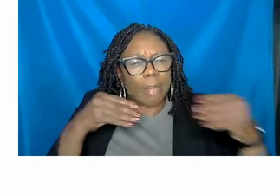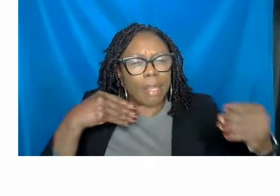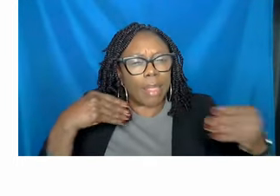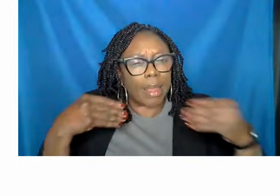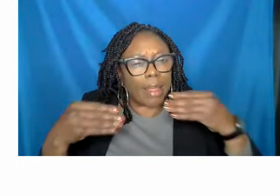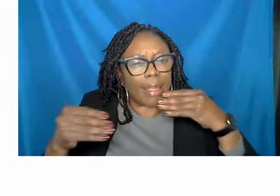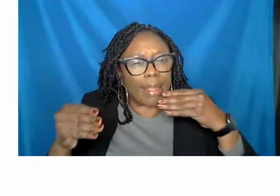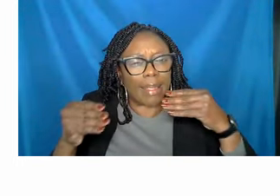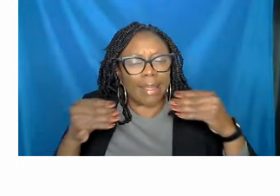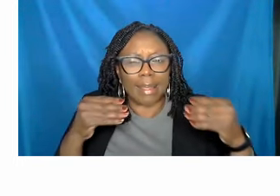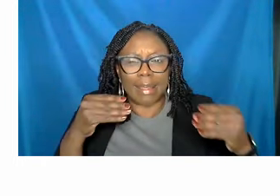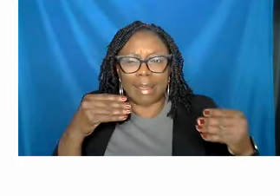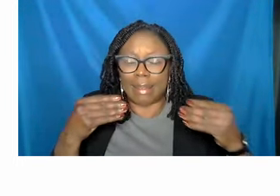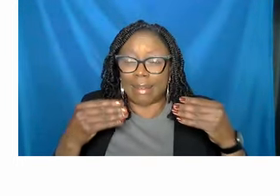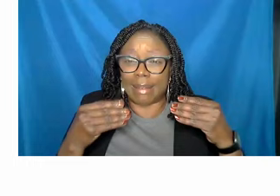know,